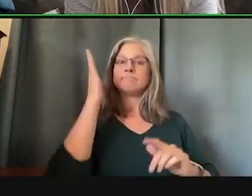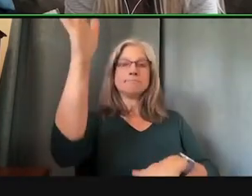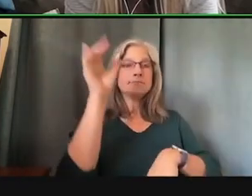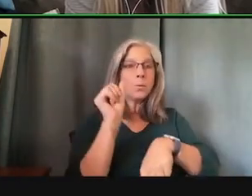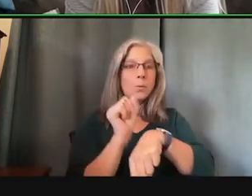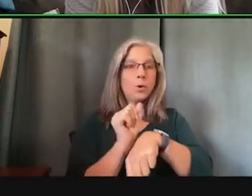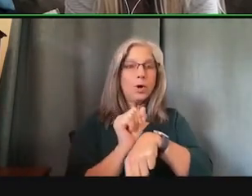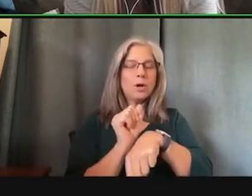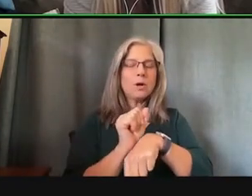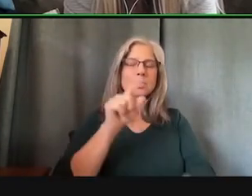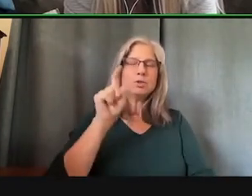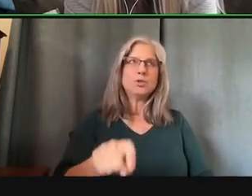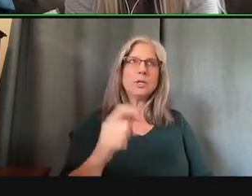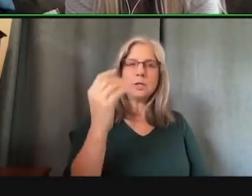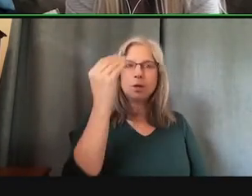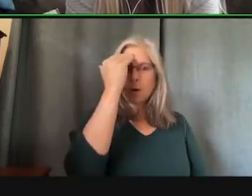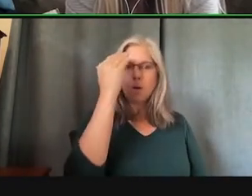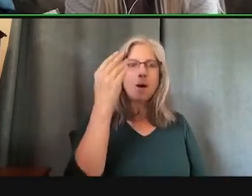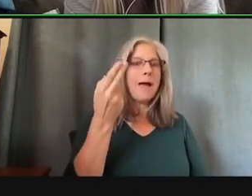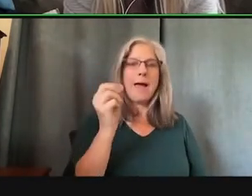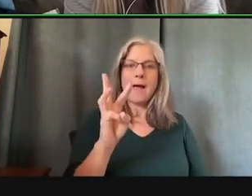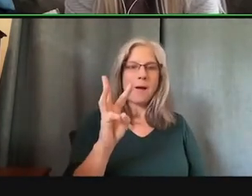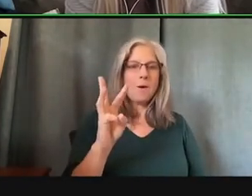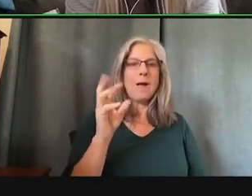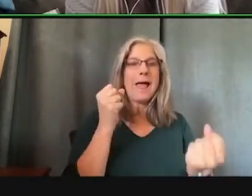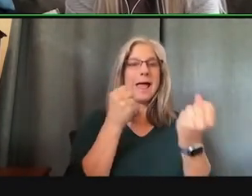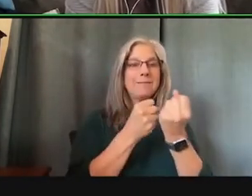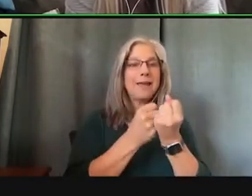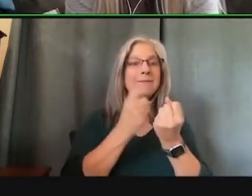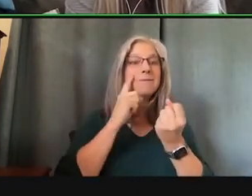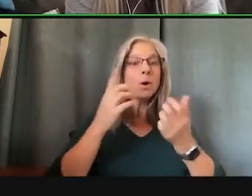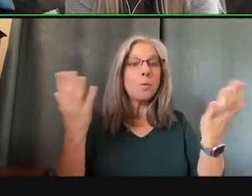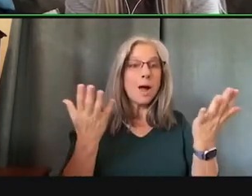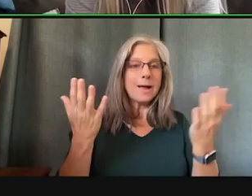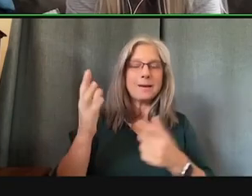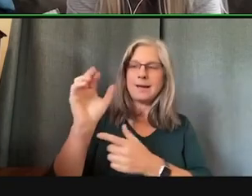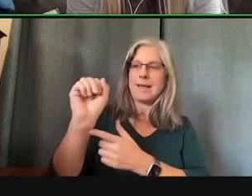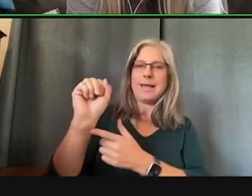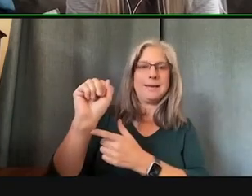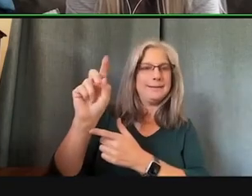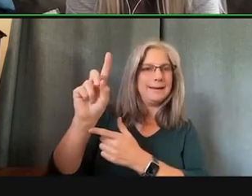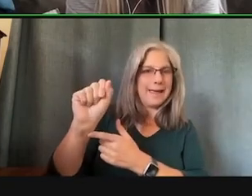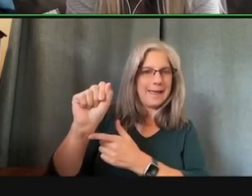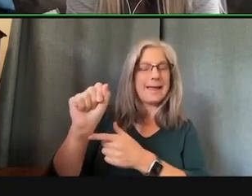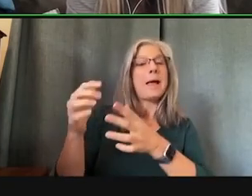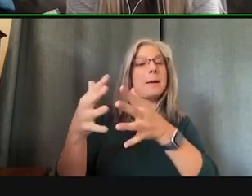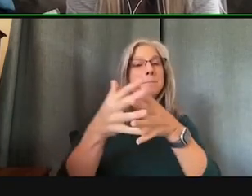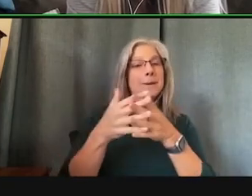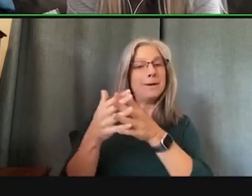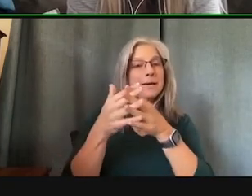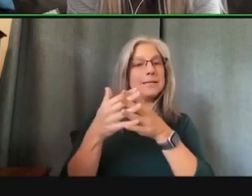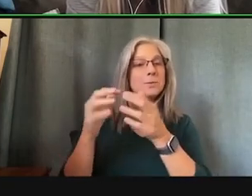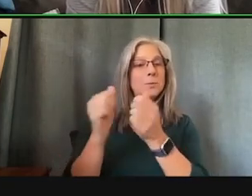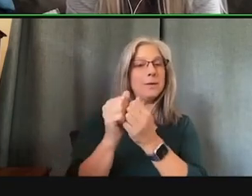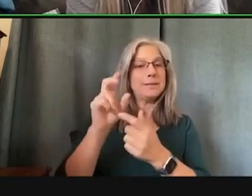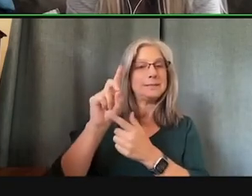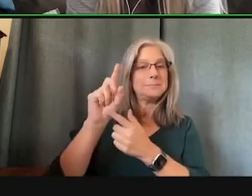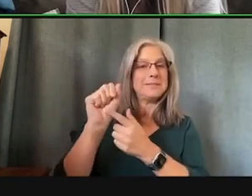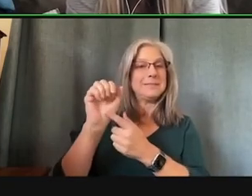they should always know how to advocate for is for ADA, for Americans with Disabilities